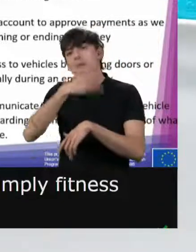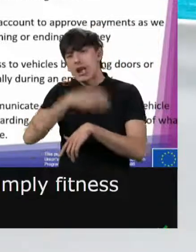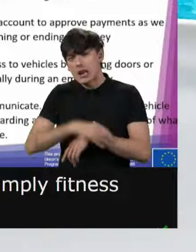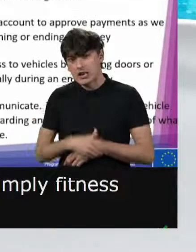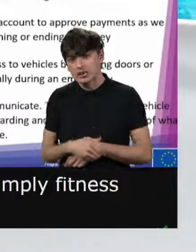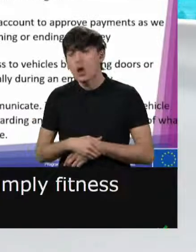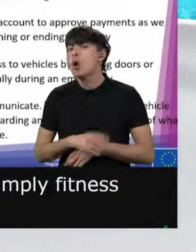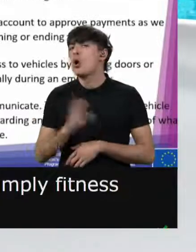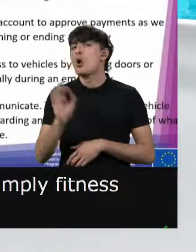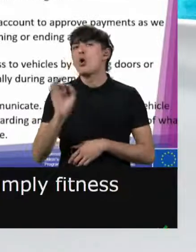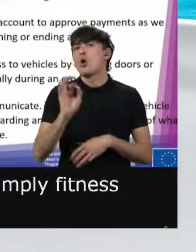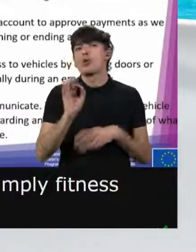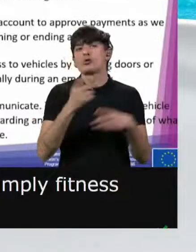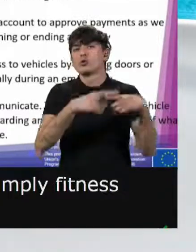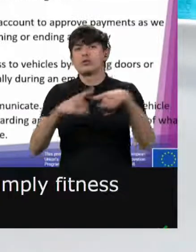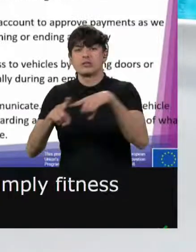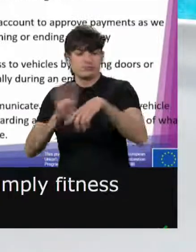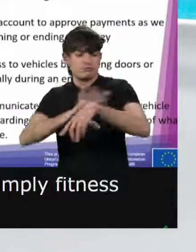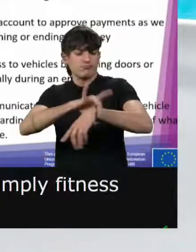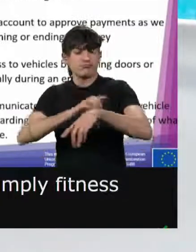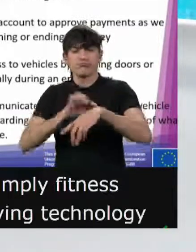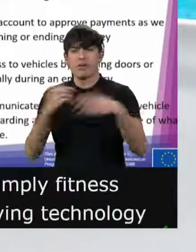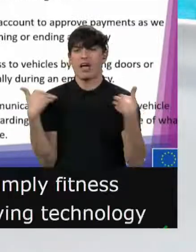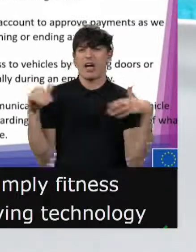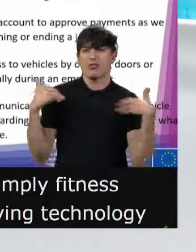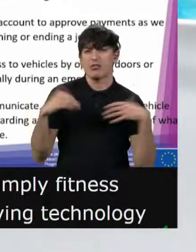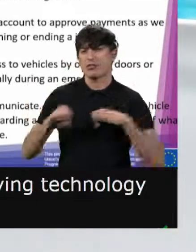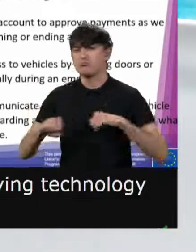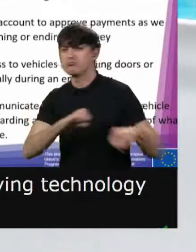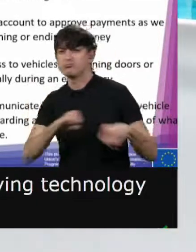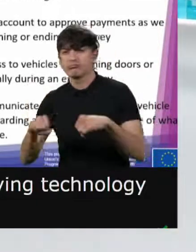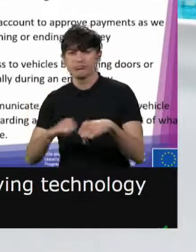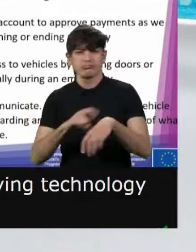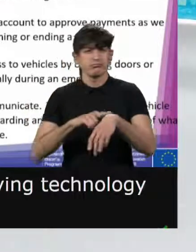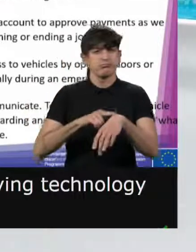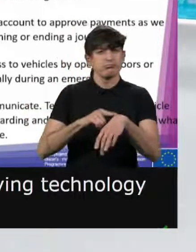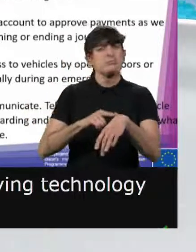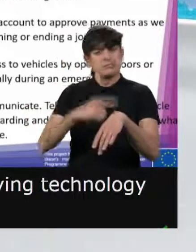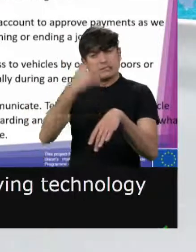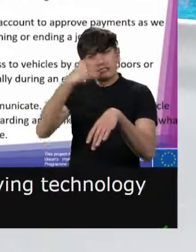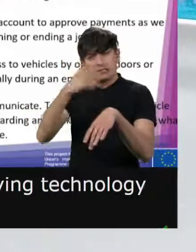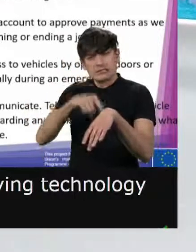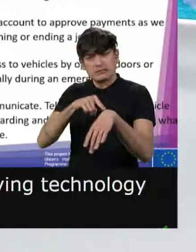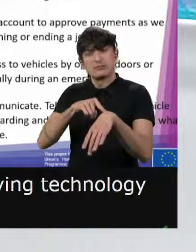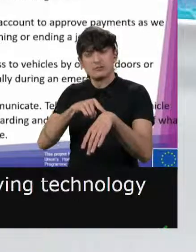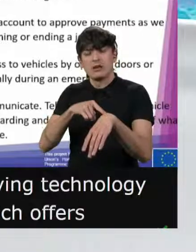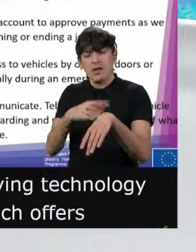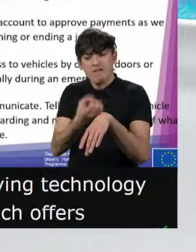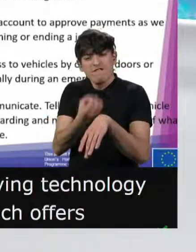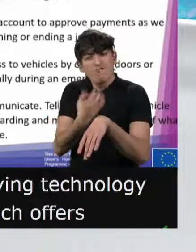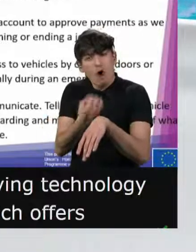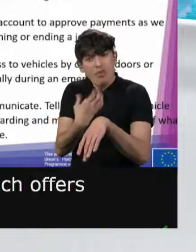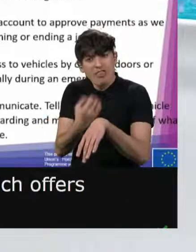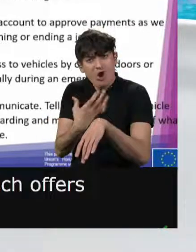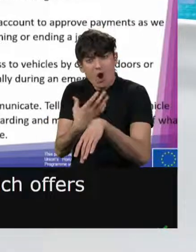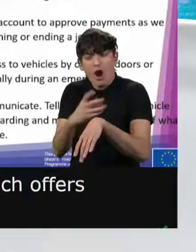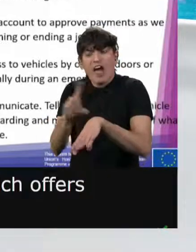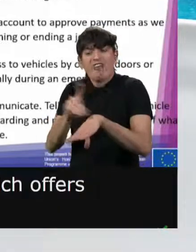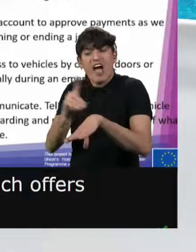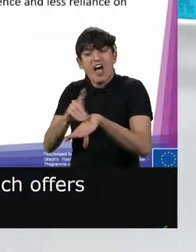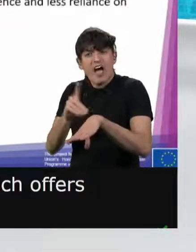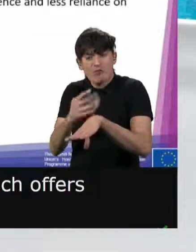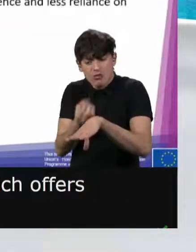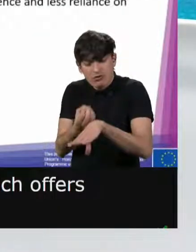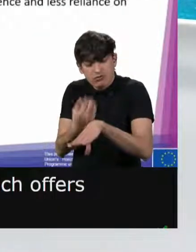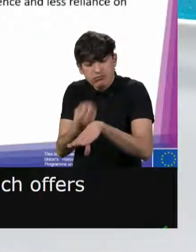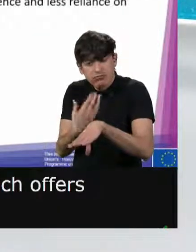technology that we take with us and which is pervasive and which offers information and data regardless of our location.